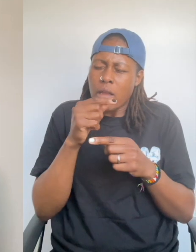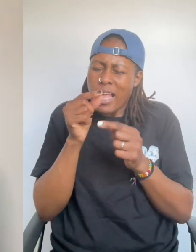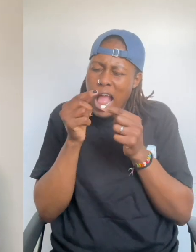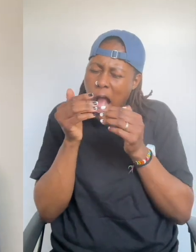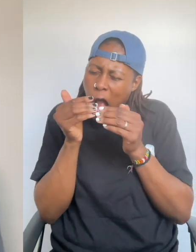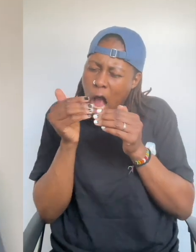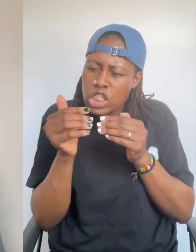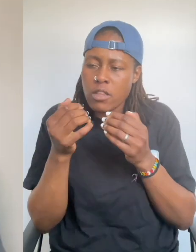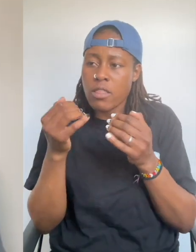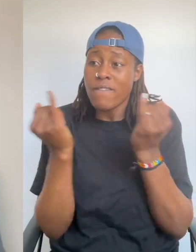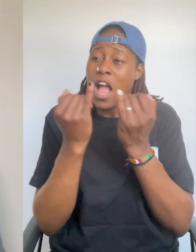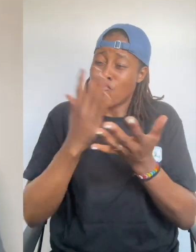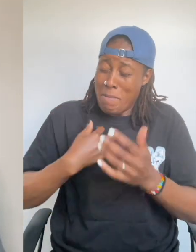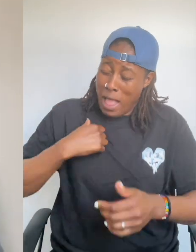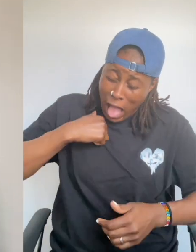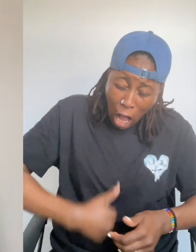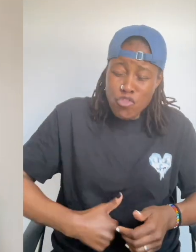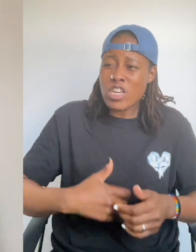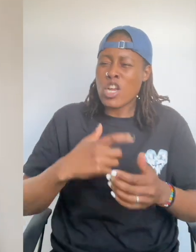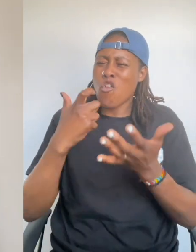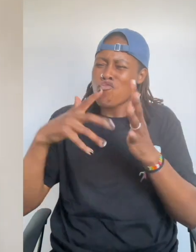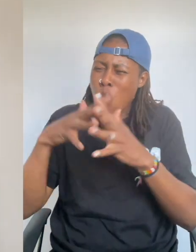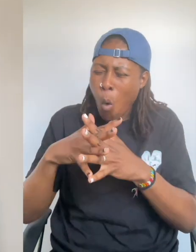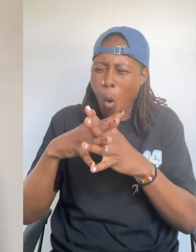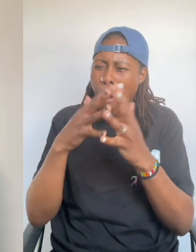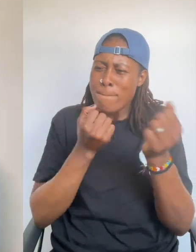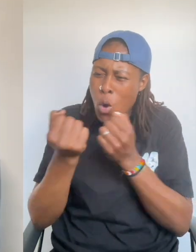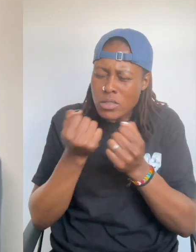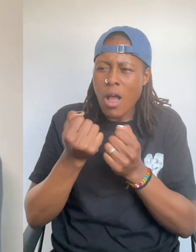And we've obviously been able to sort of like develop that over time.